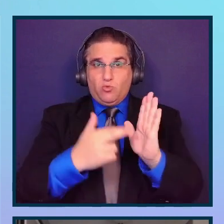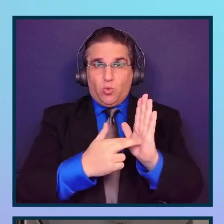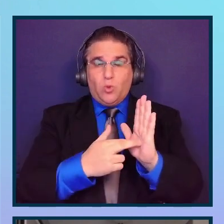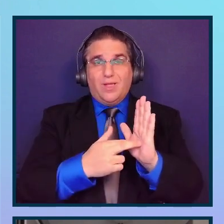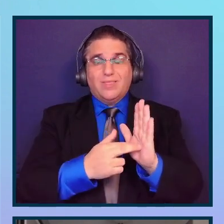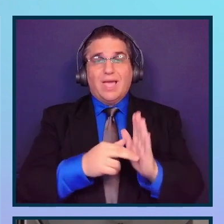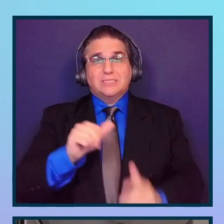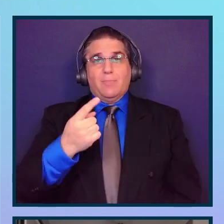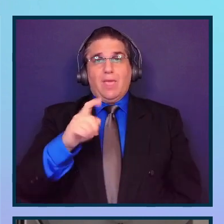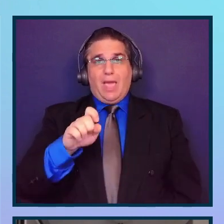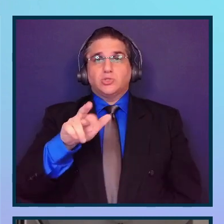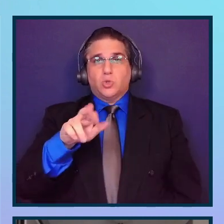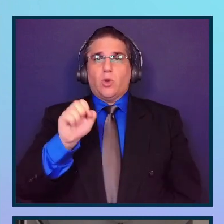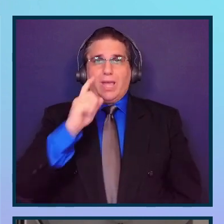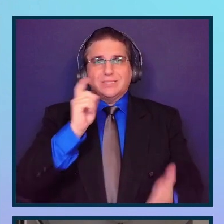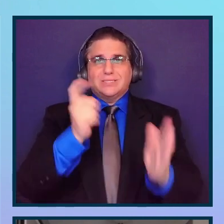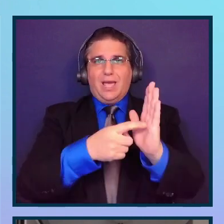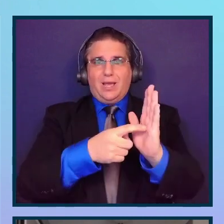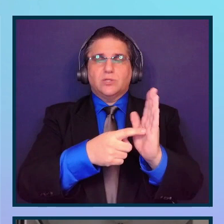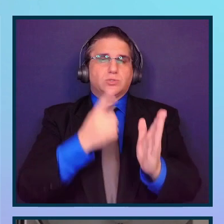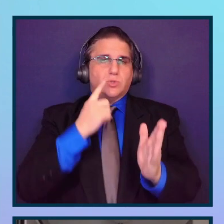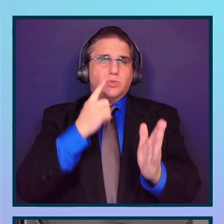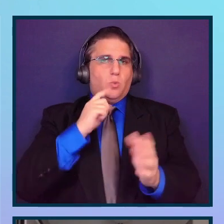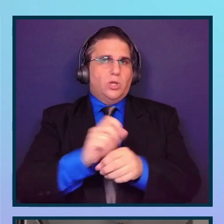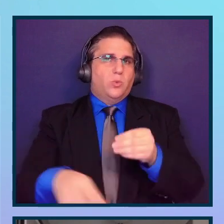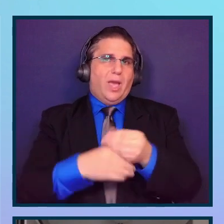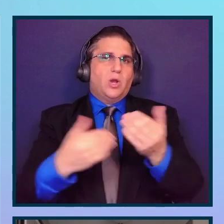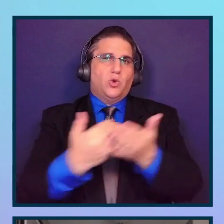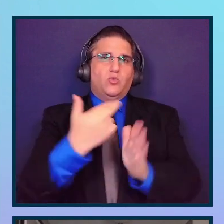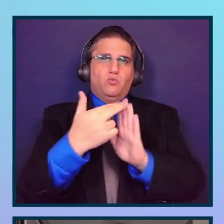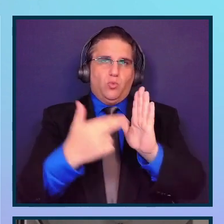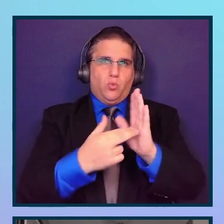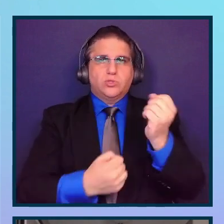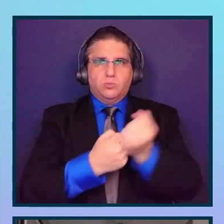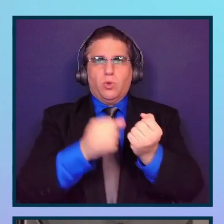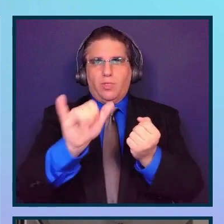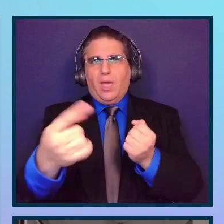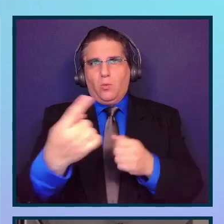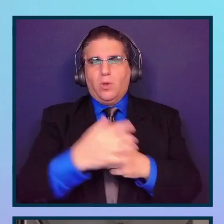axe-core can detect. So we are working on adding a new rule to support that one.